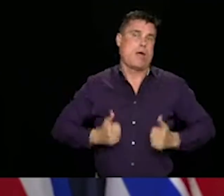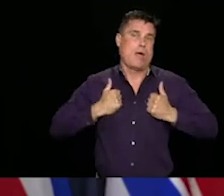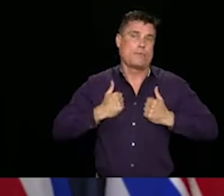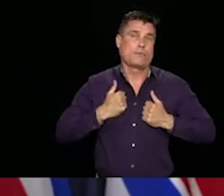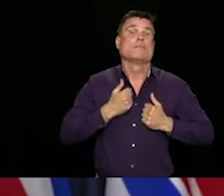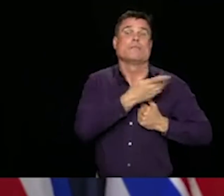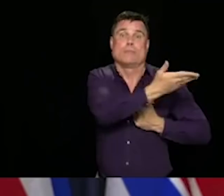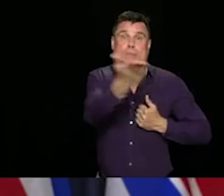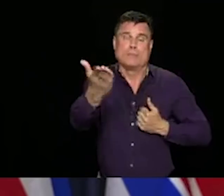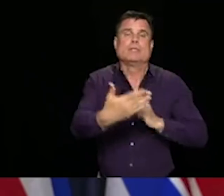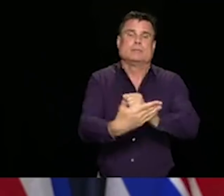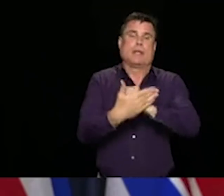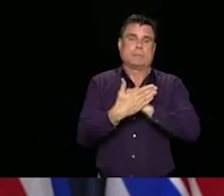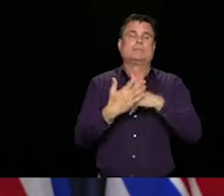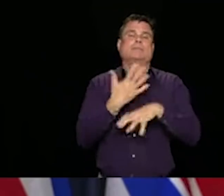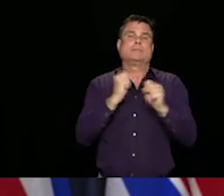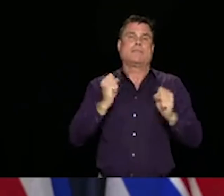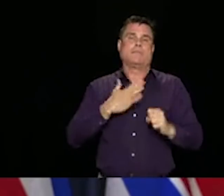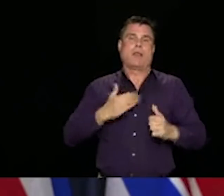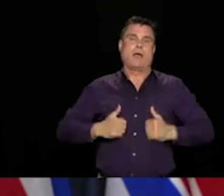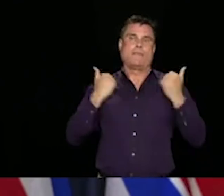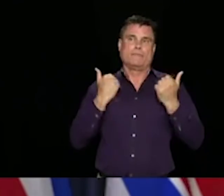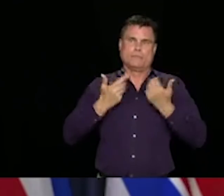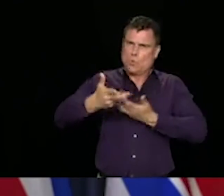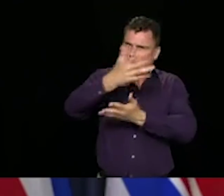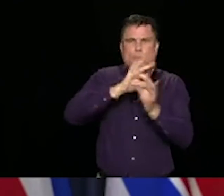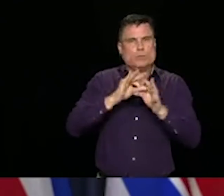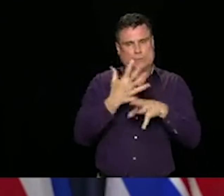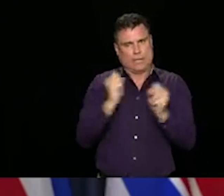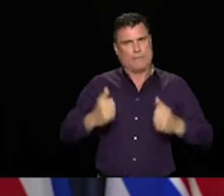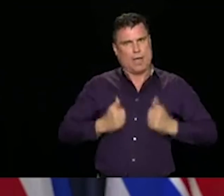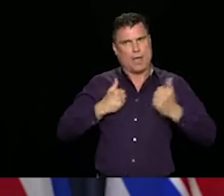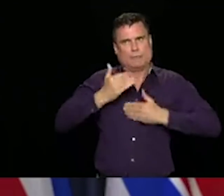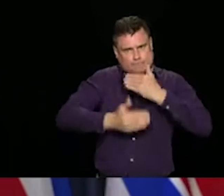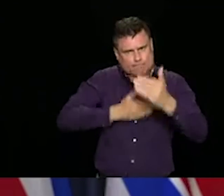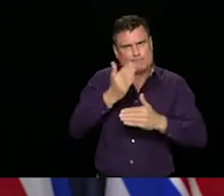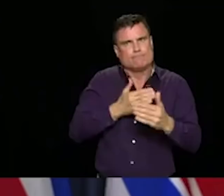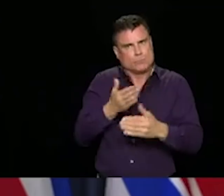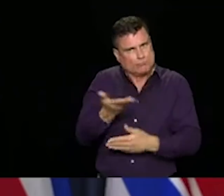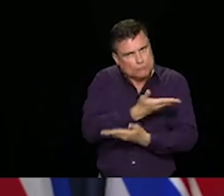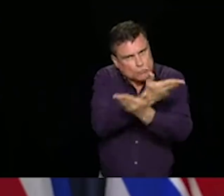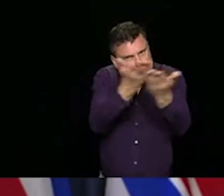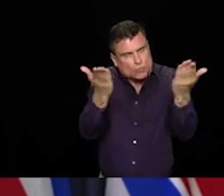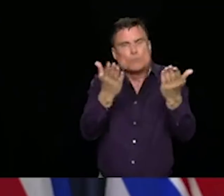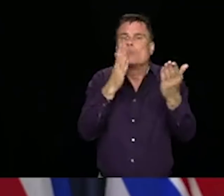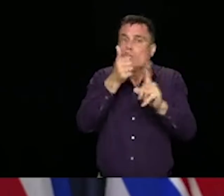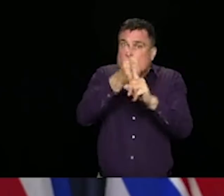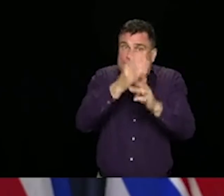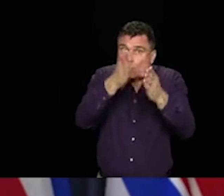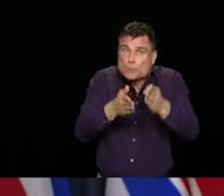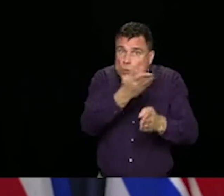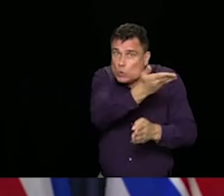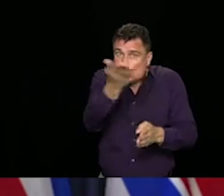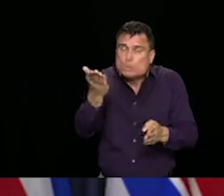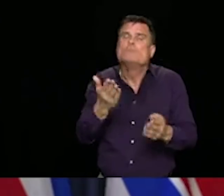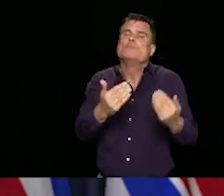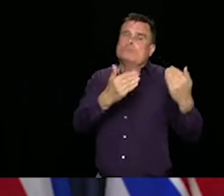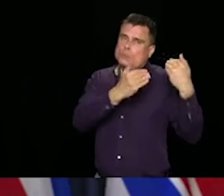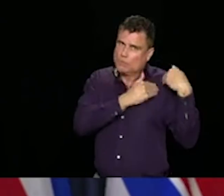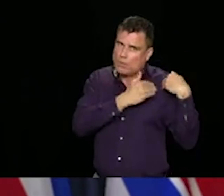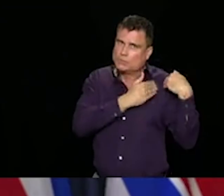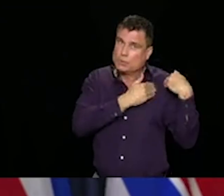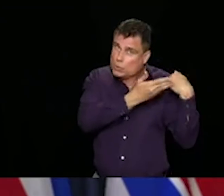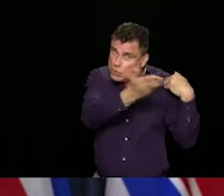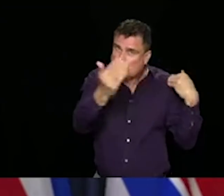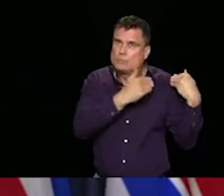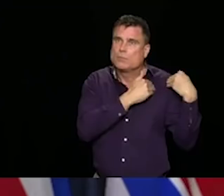in operating rooms do theirs. We all have a vitally important role. Our success in sticking with it is